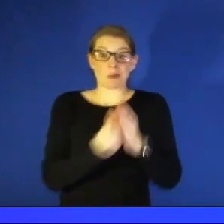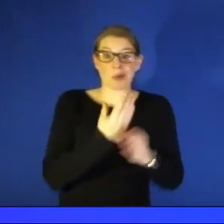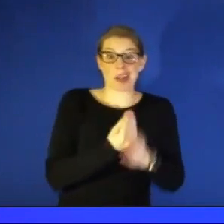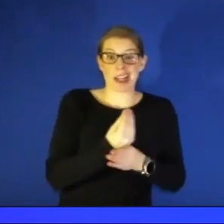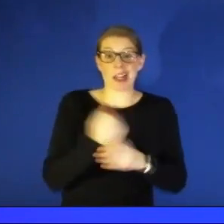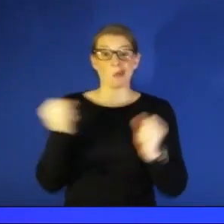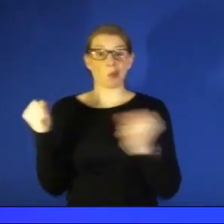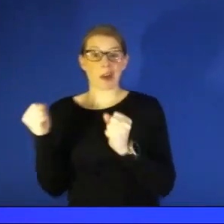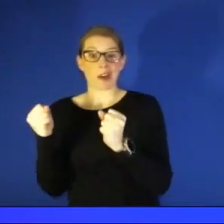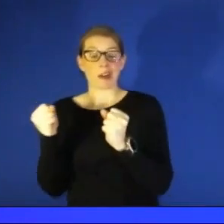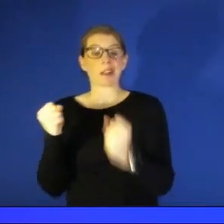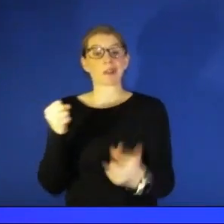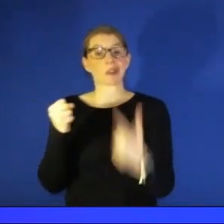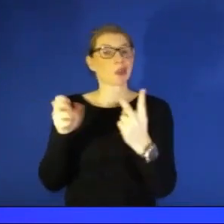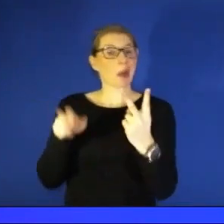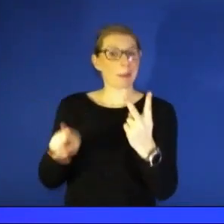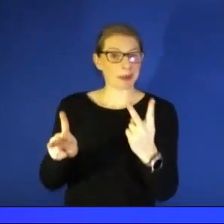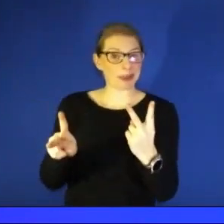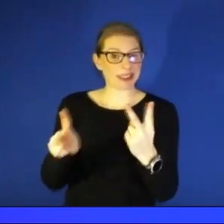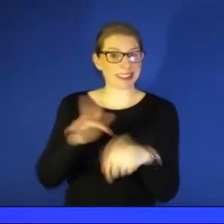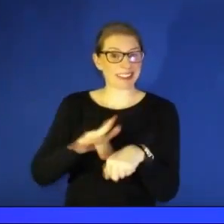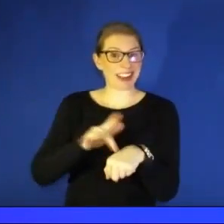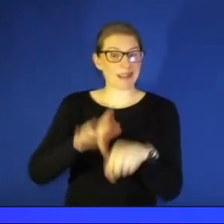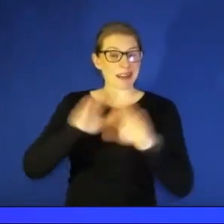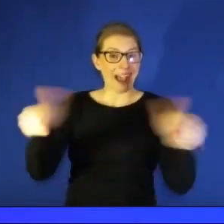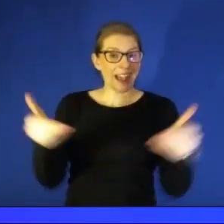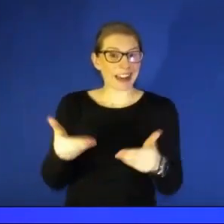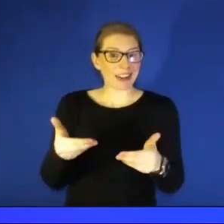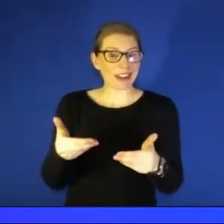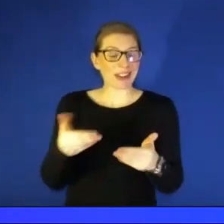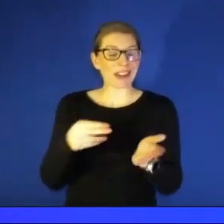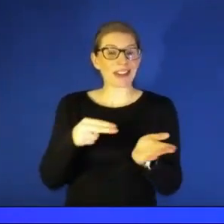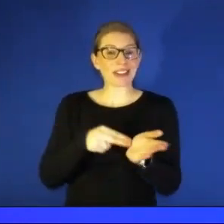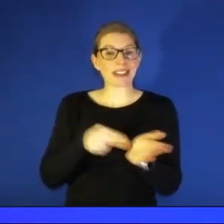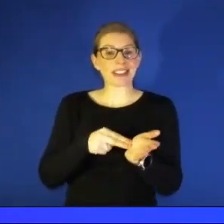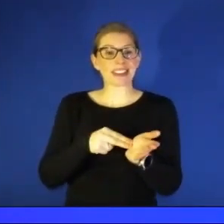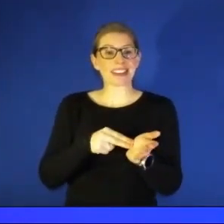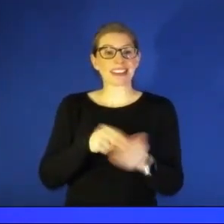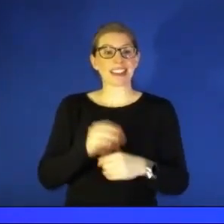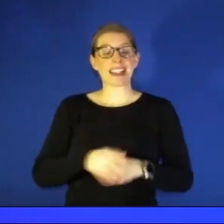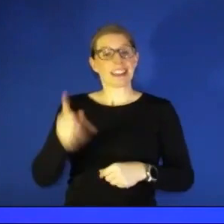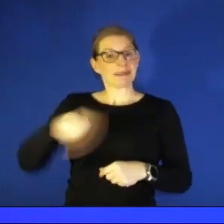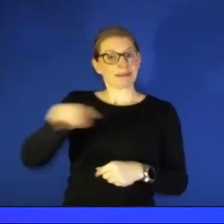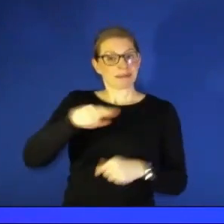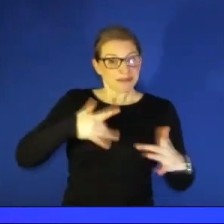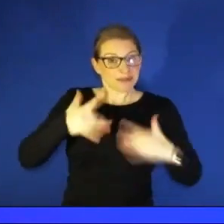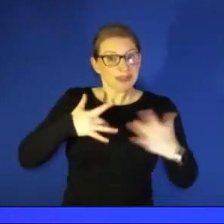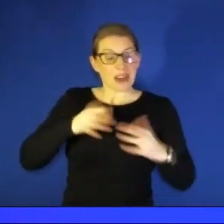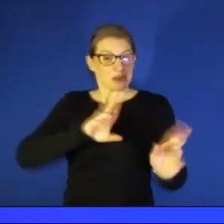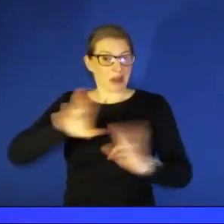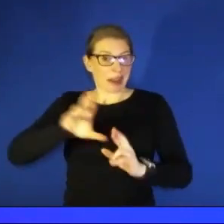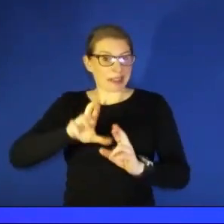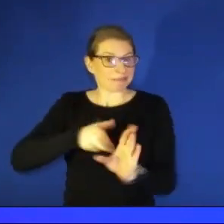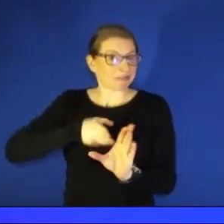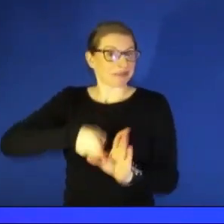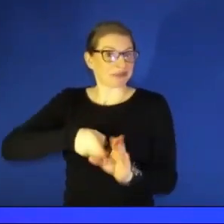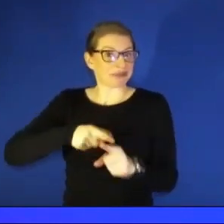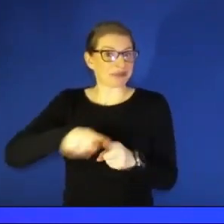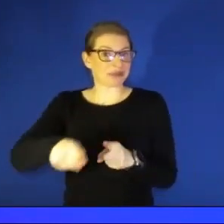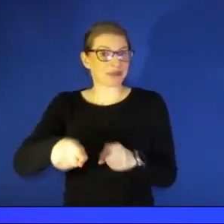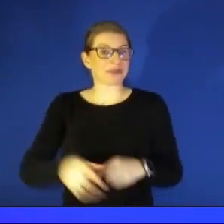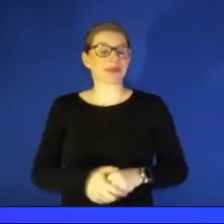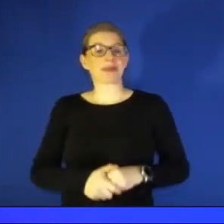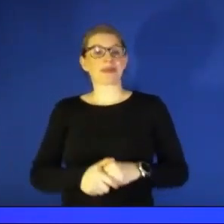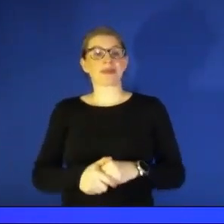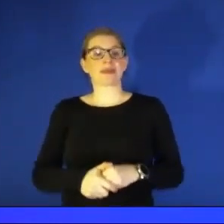have an opportunity really to hire nurses that are excited to get into the field. And, we've had a